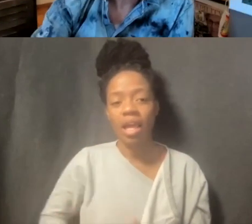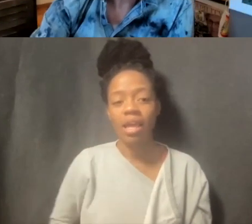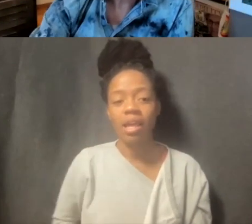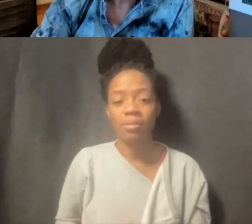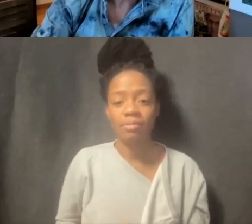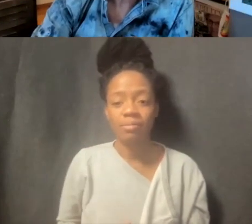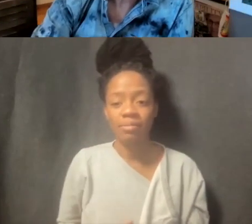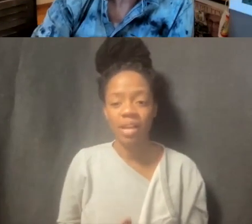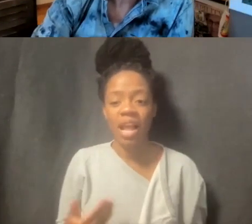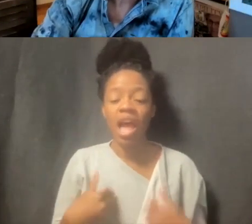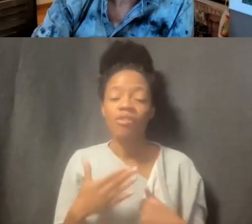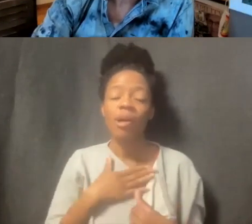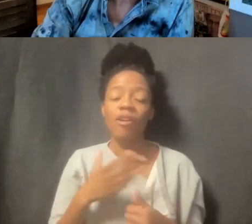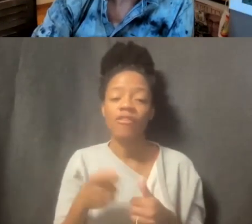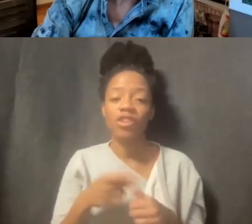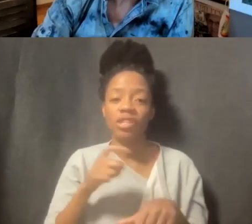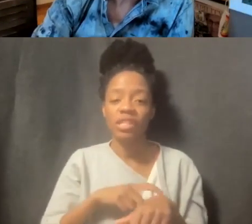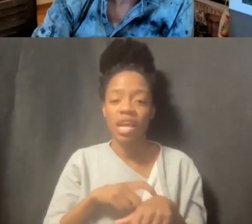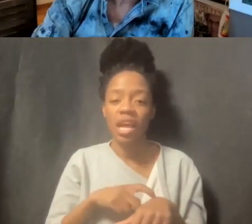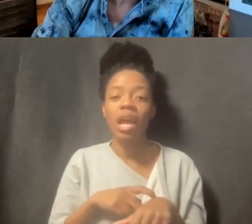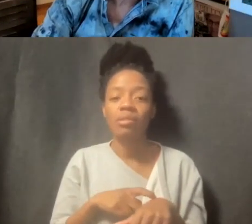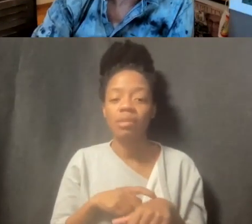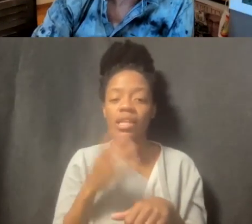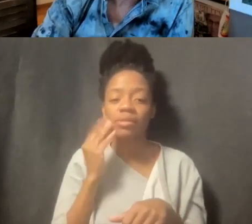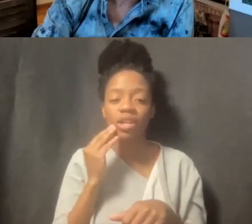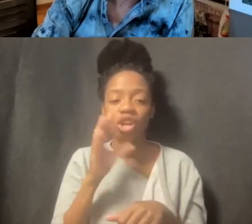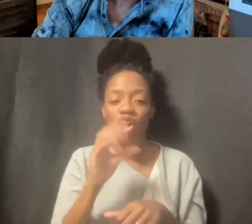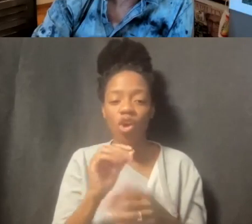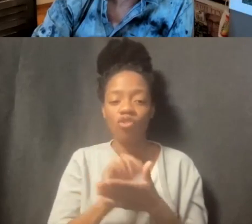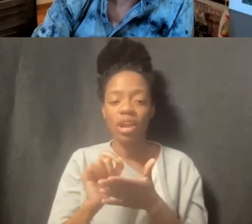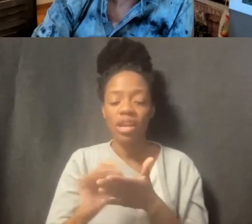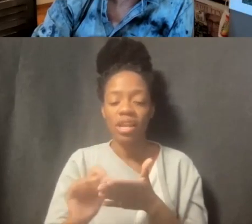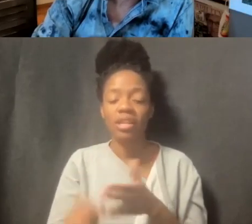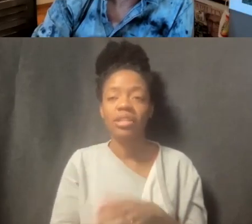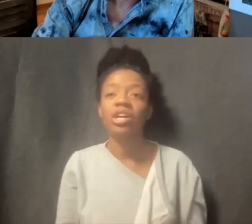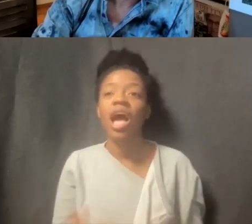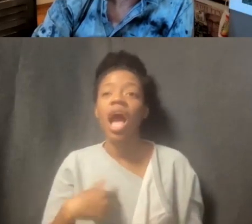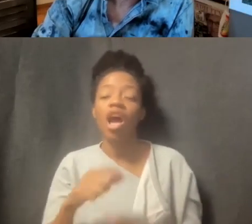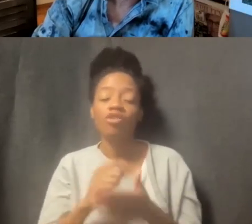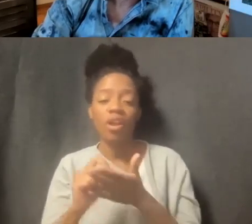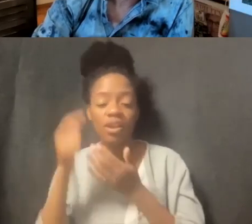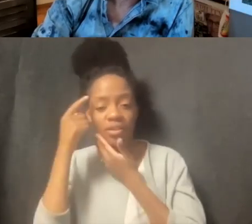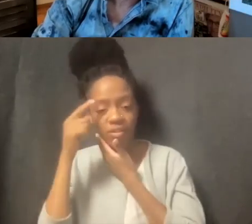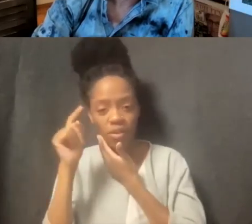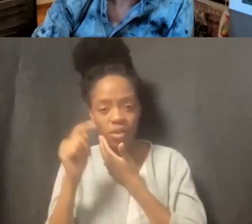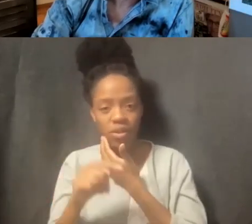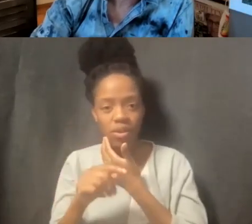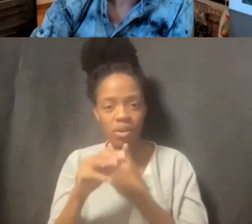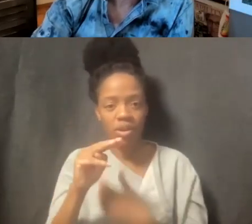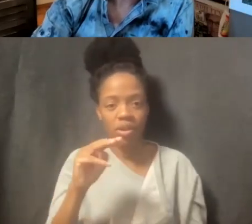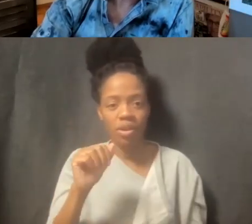I have my first time being a co-writer, and I write for Matthew Seldon's